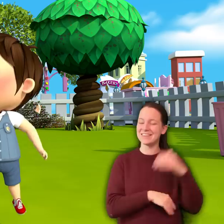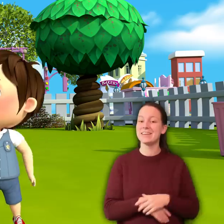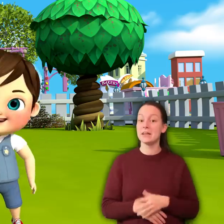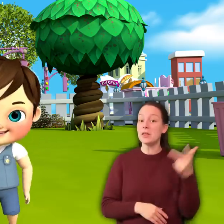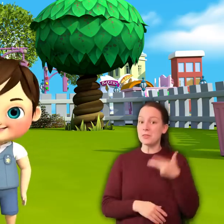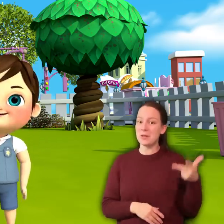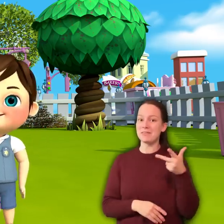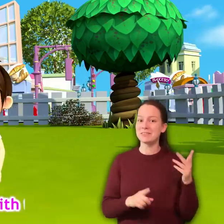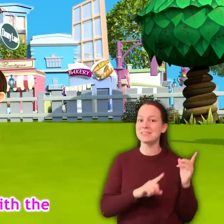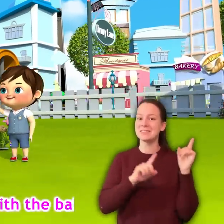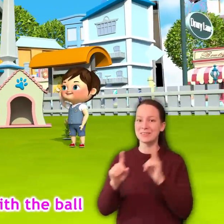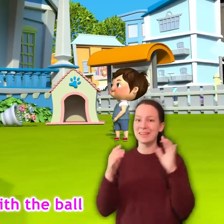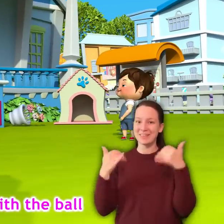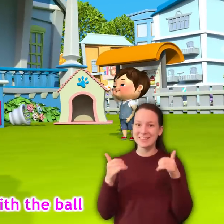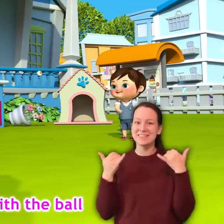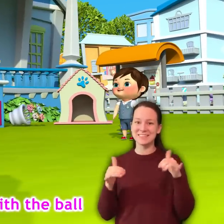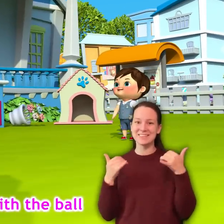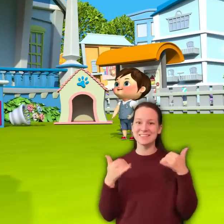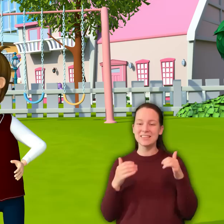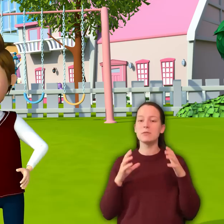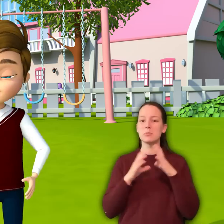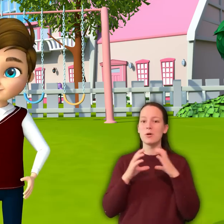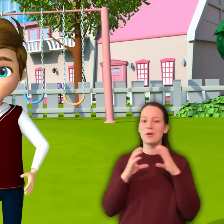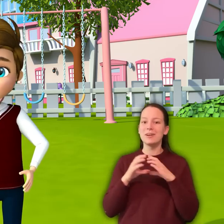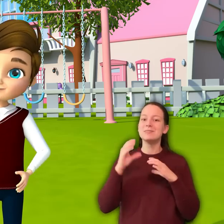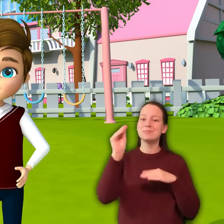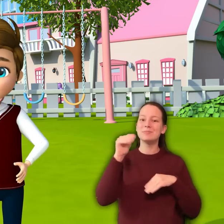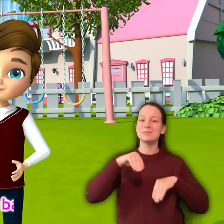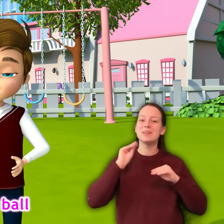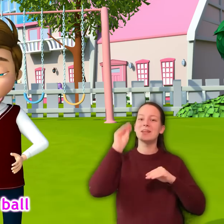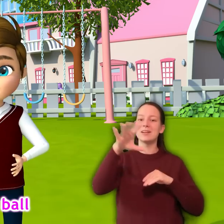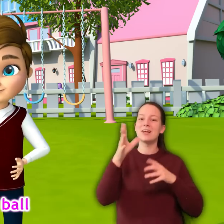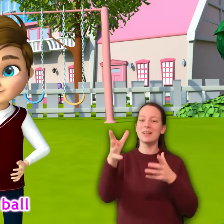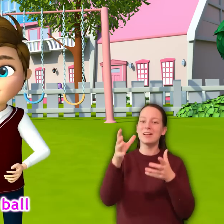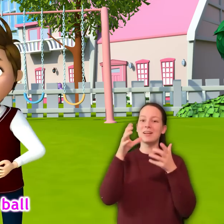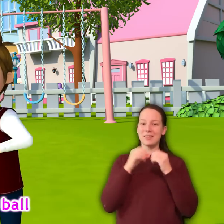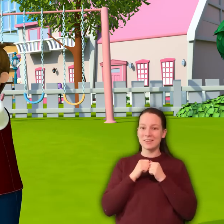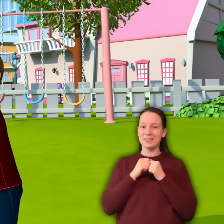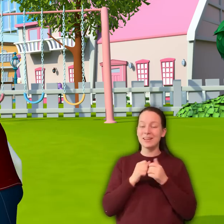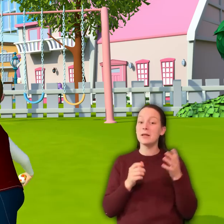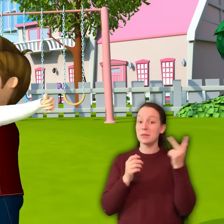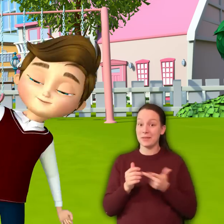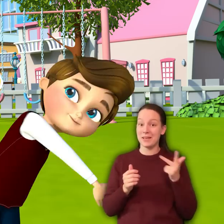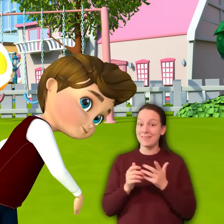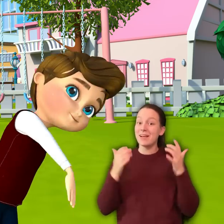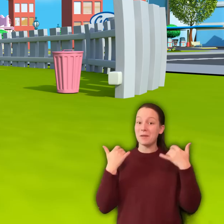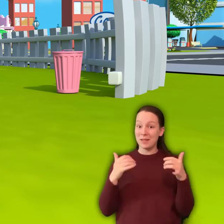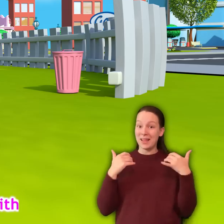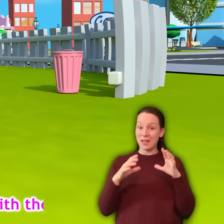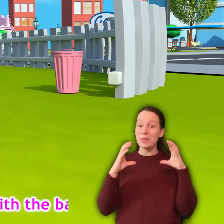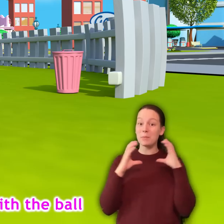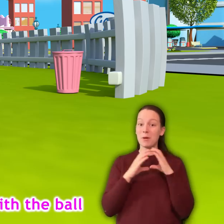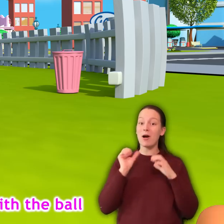we all then played together with the ball with the ball with the ball we all